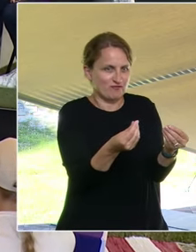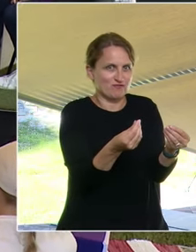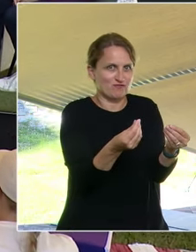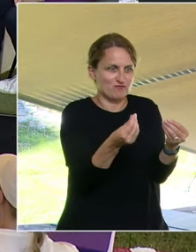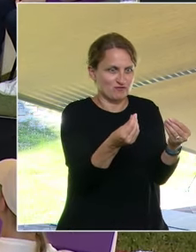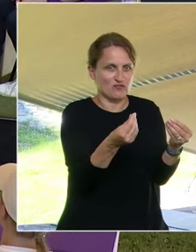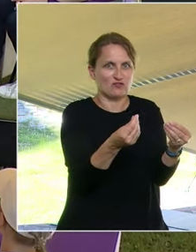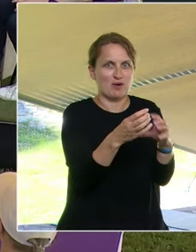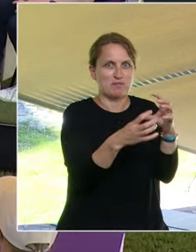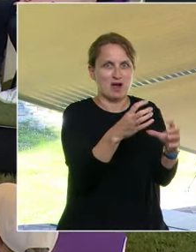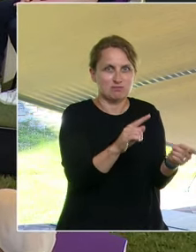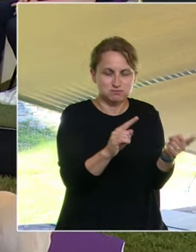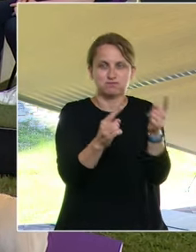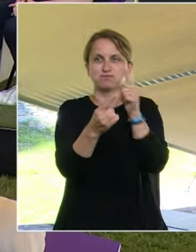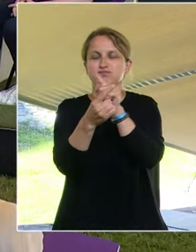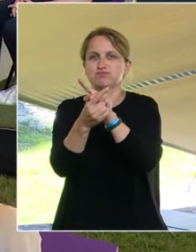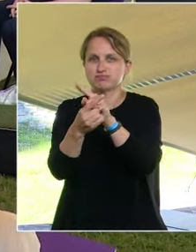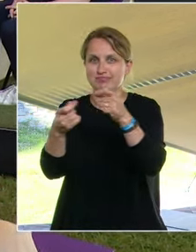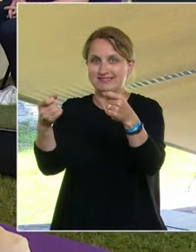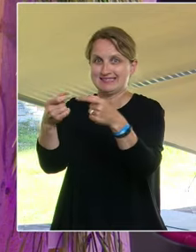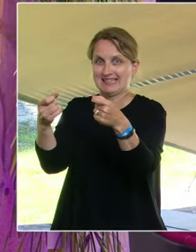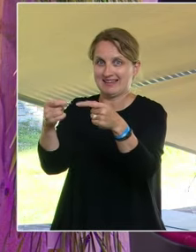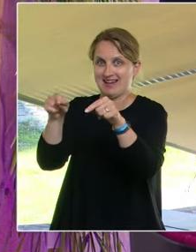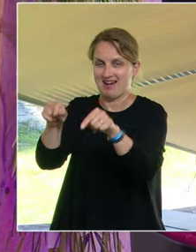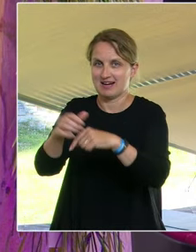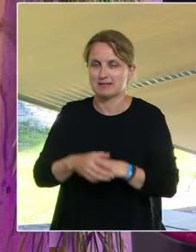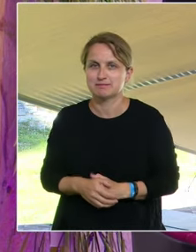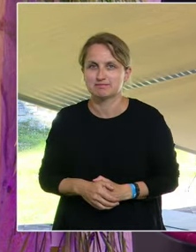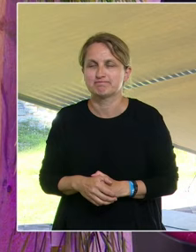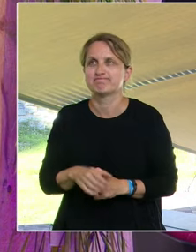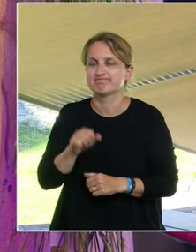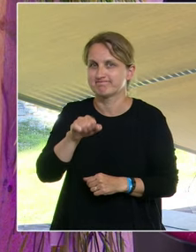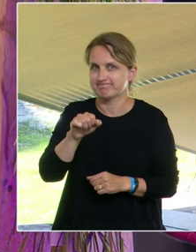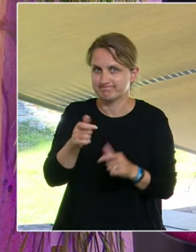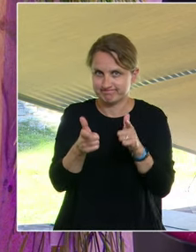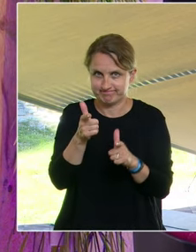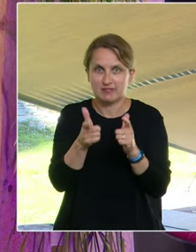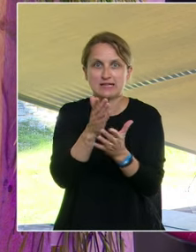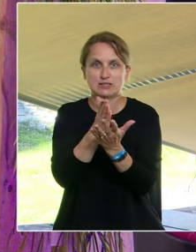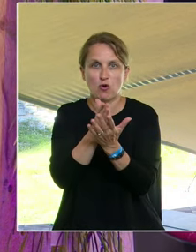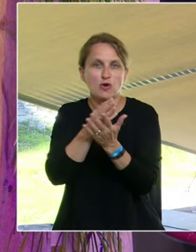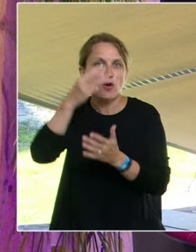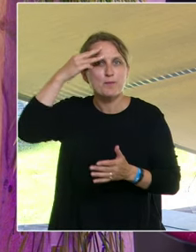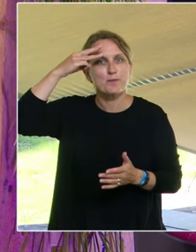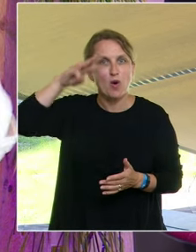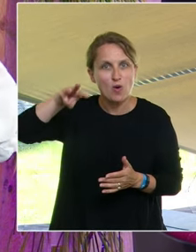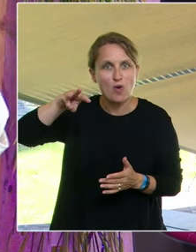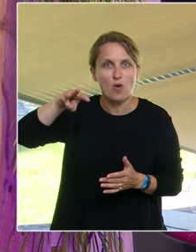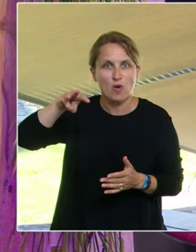came about, and why? Yes, it is so true that fashion actually it's very